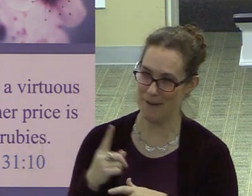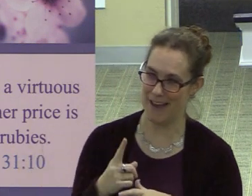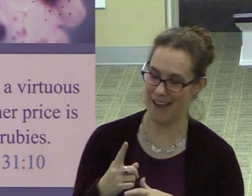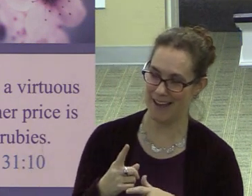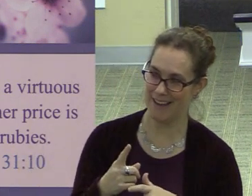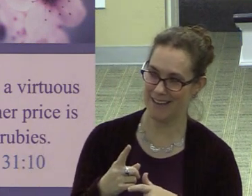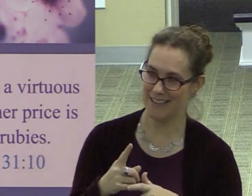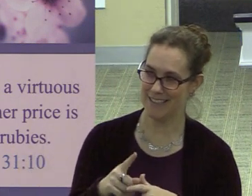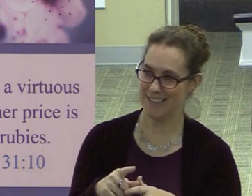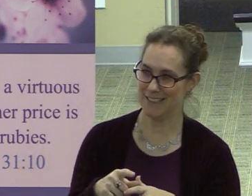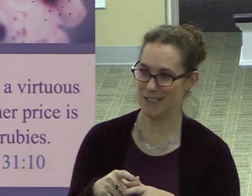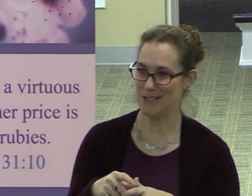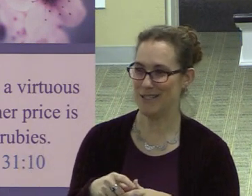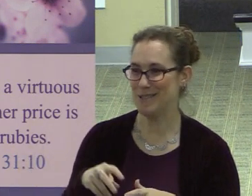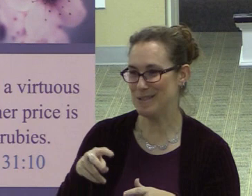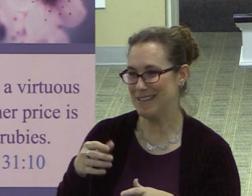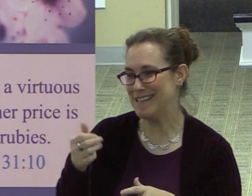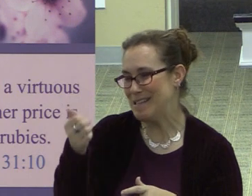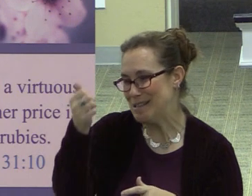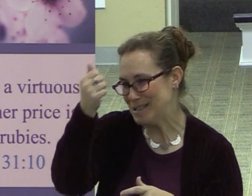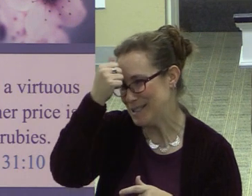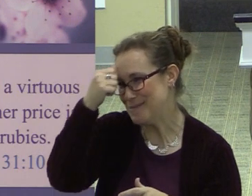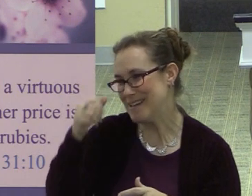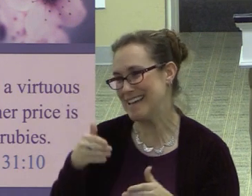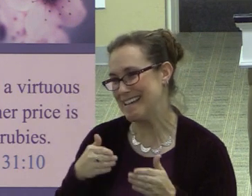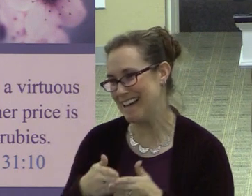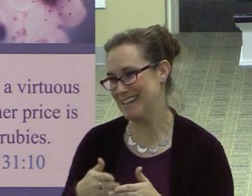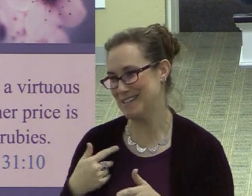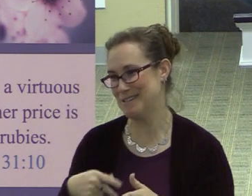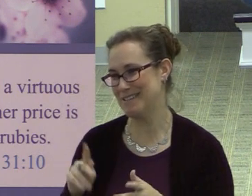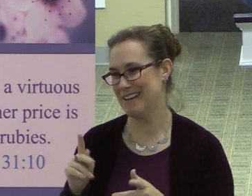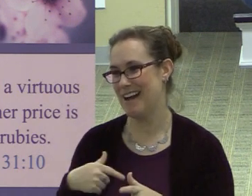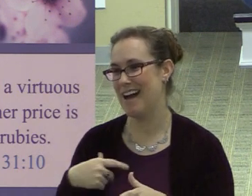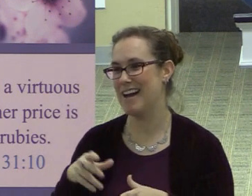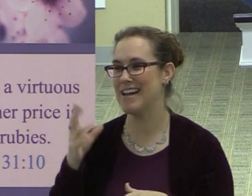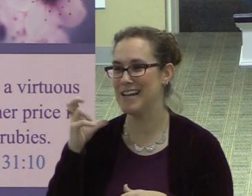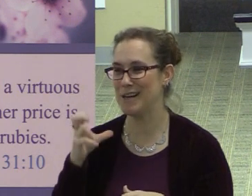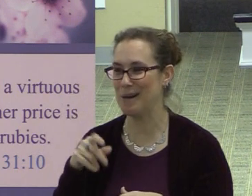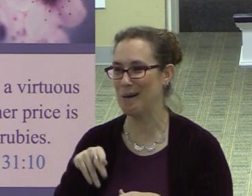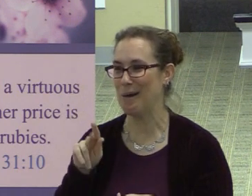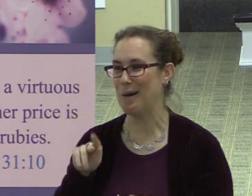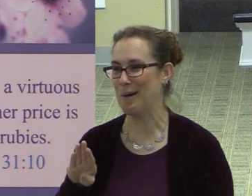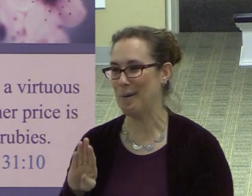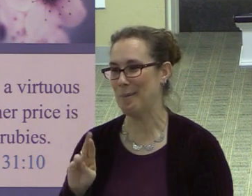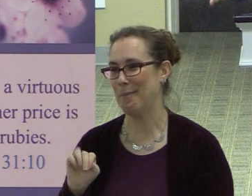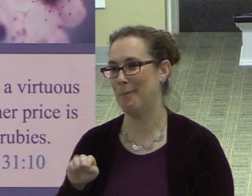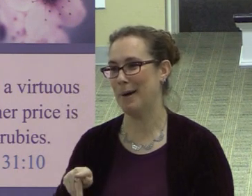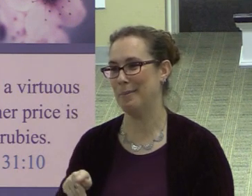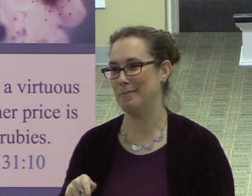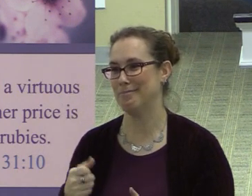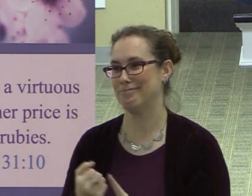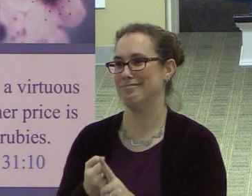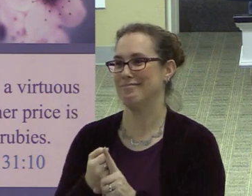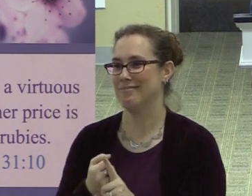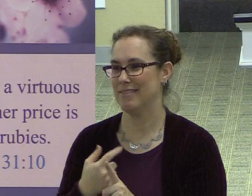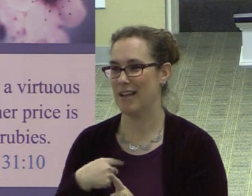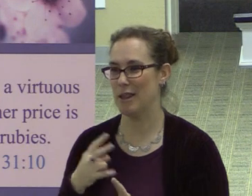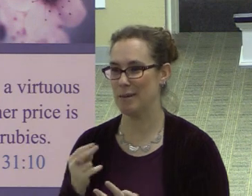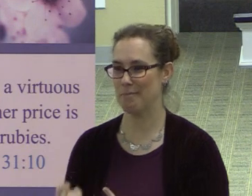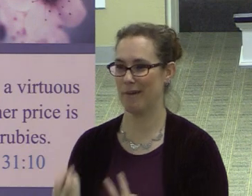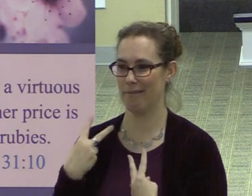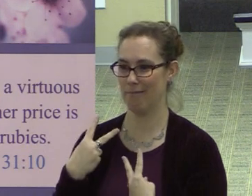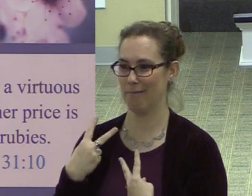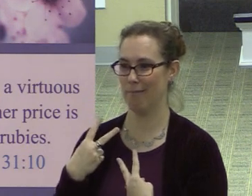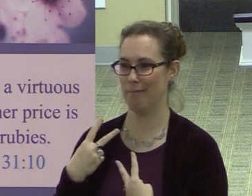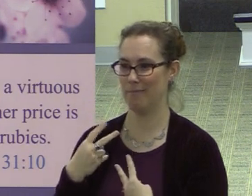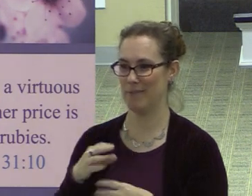got those stupid gate things you pull the ticket for. As I get through, I hear a little bump. I'm like, oh. Didn't think much of it till I got out. I get out and look, and the back seam of